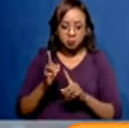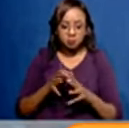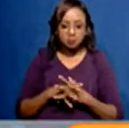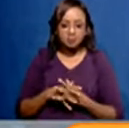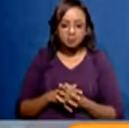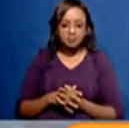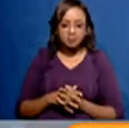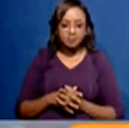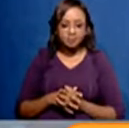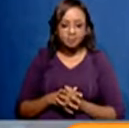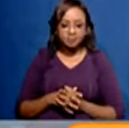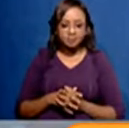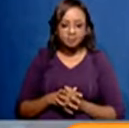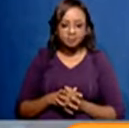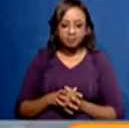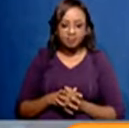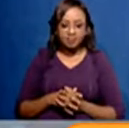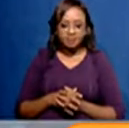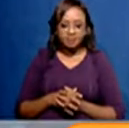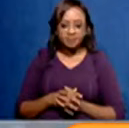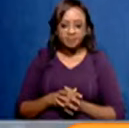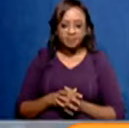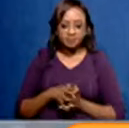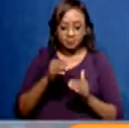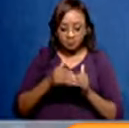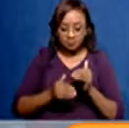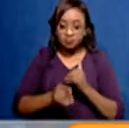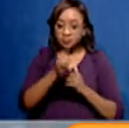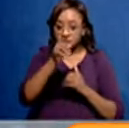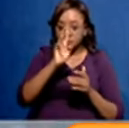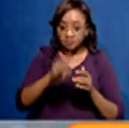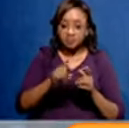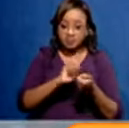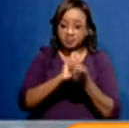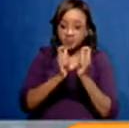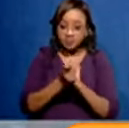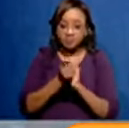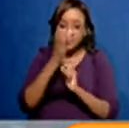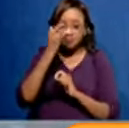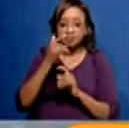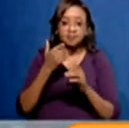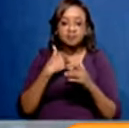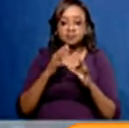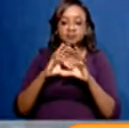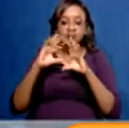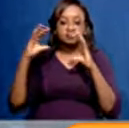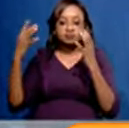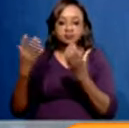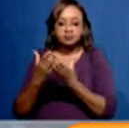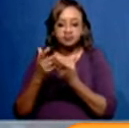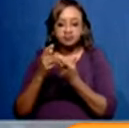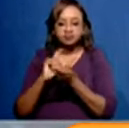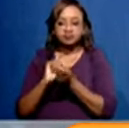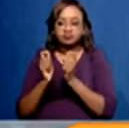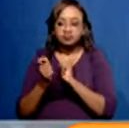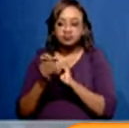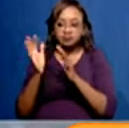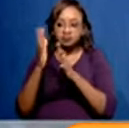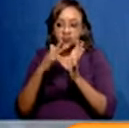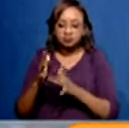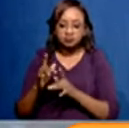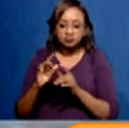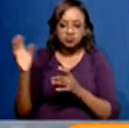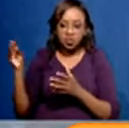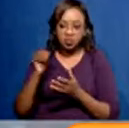year. Yeah, years. You're going to change that in the next couple of years or so with the global climate adaptation moving here, or